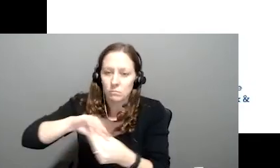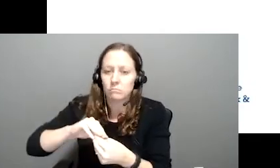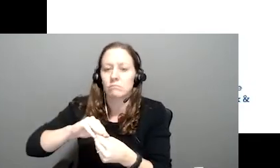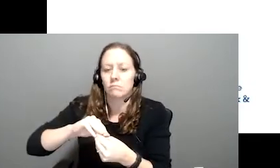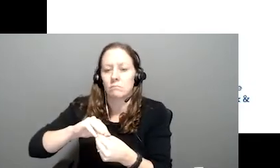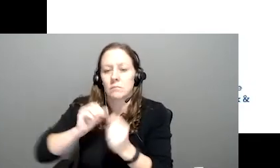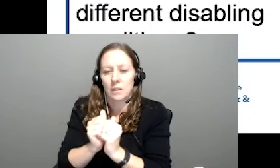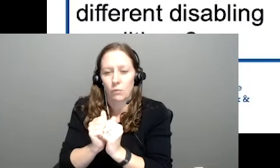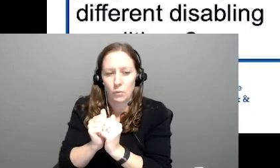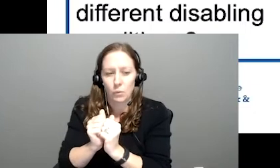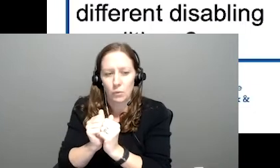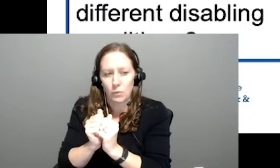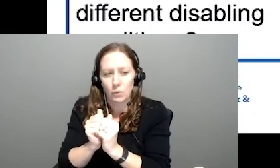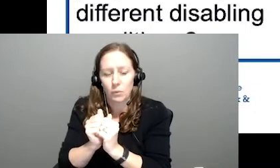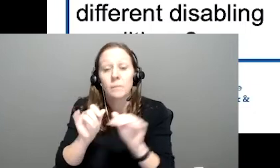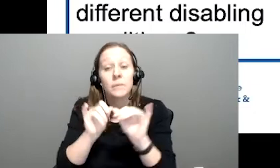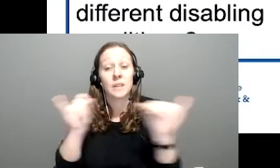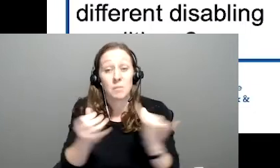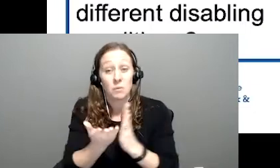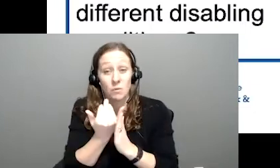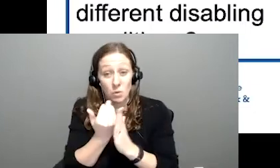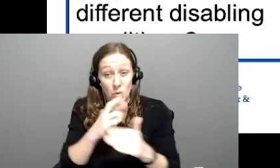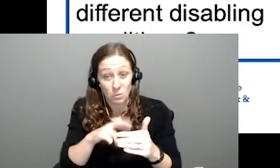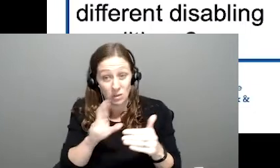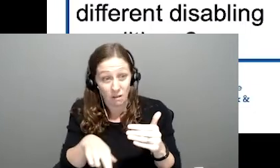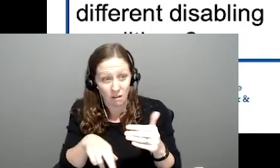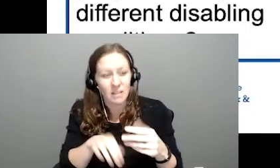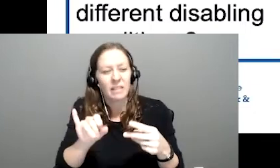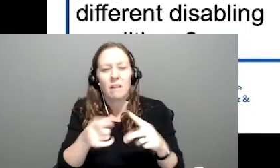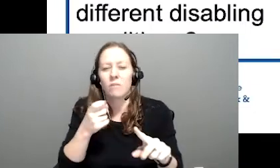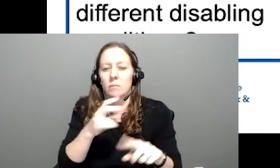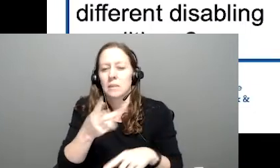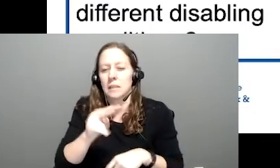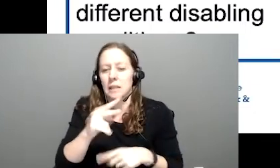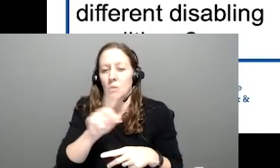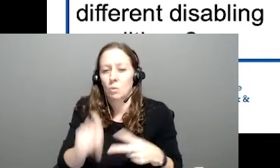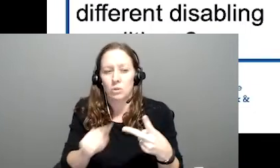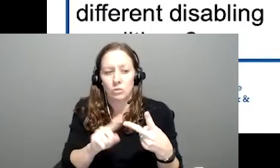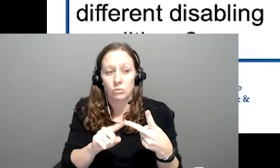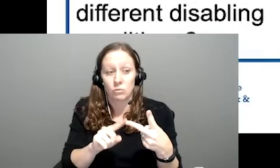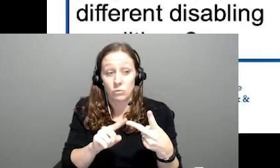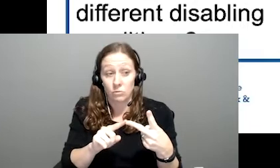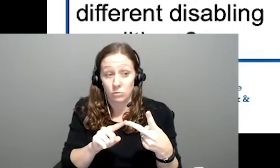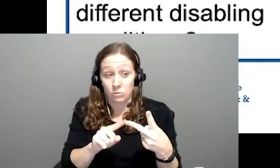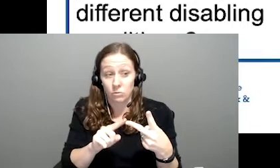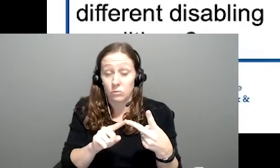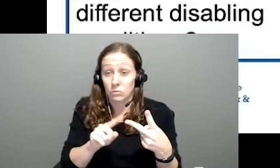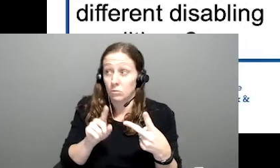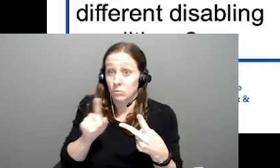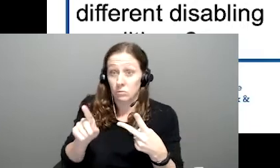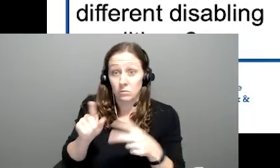The findings from the systematic review in addressing the second question also aim to understand, does the effectiveness of